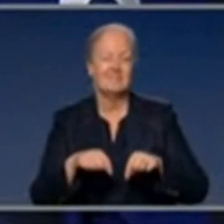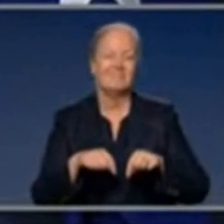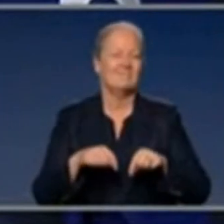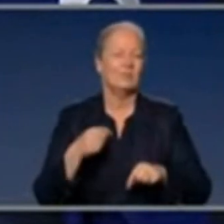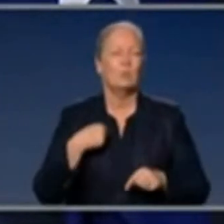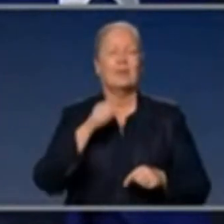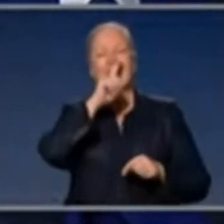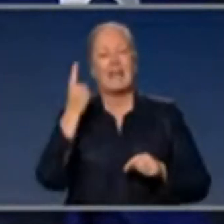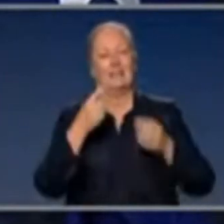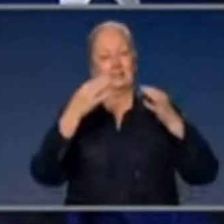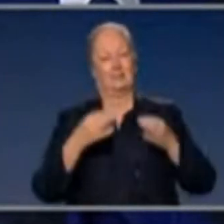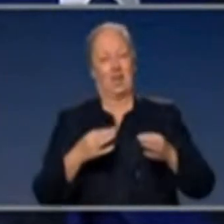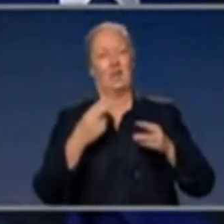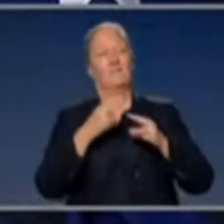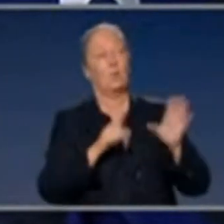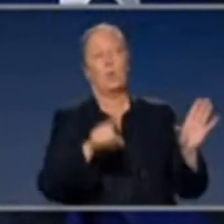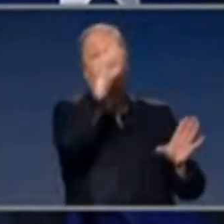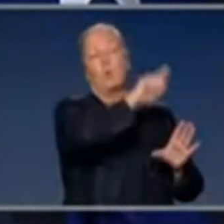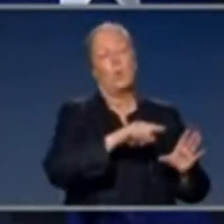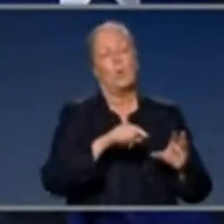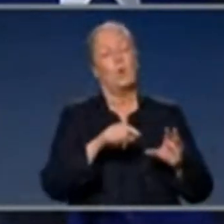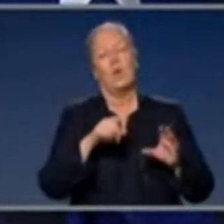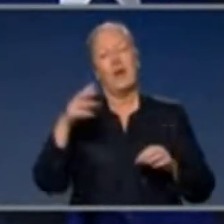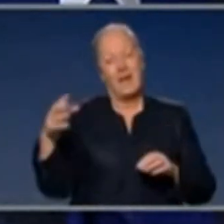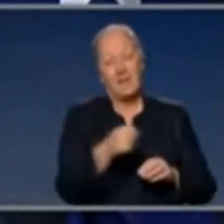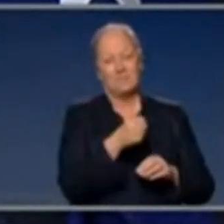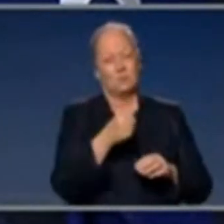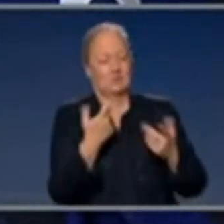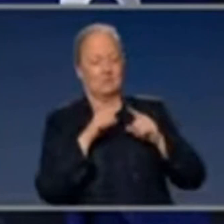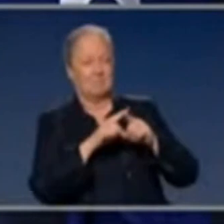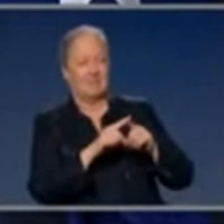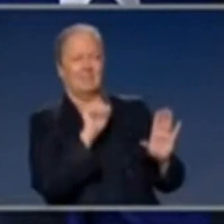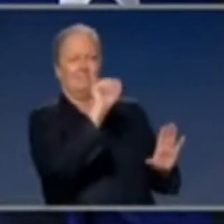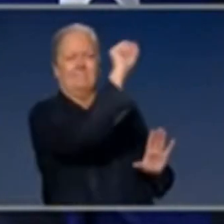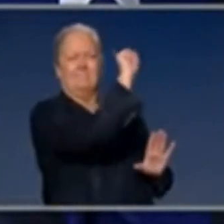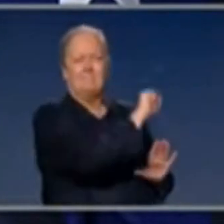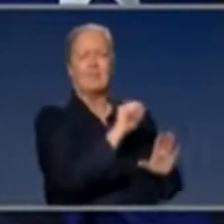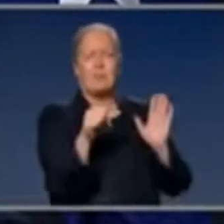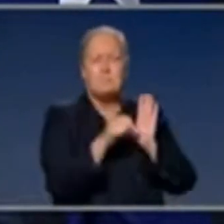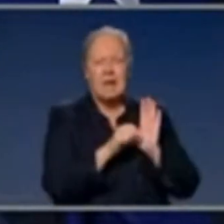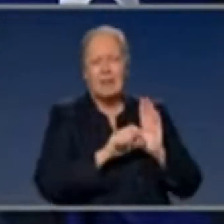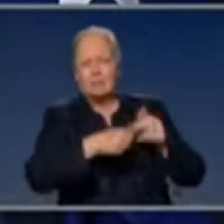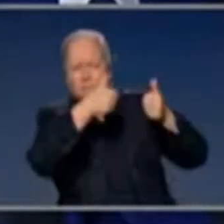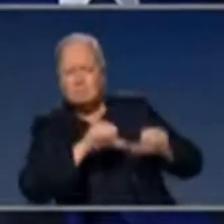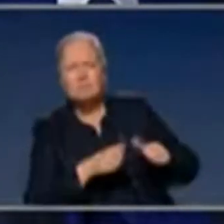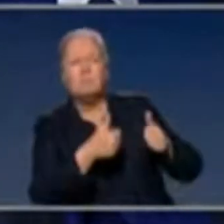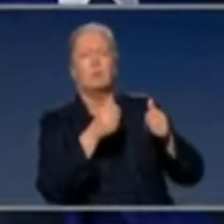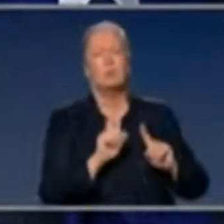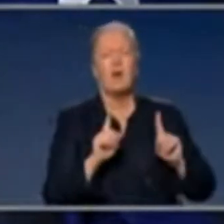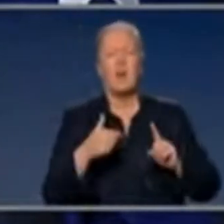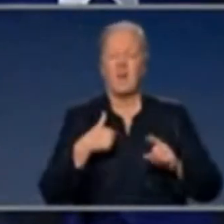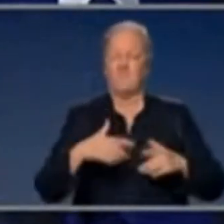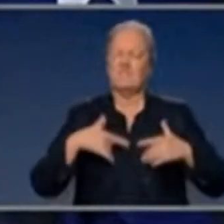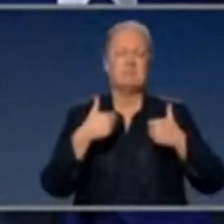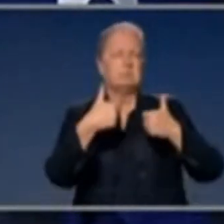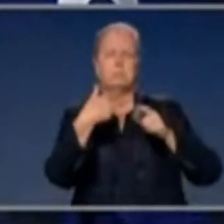do on a national basis. So that it's got to be what's right for what's happening in the economy in that part of Australia. And I have every confidence the